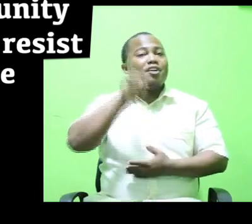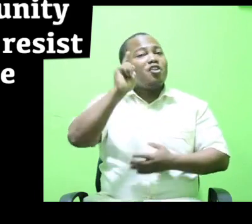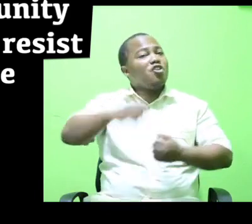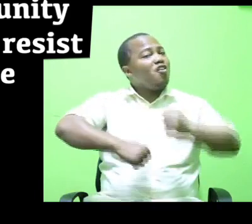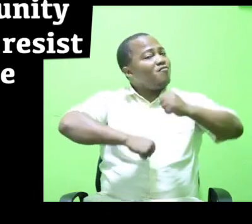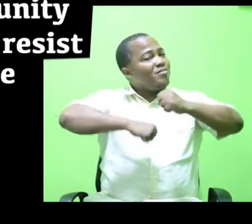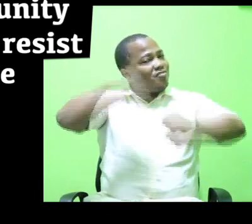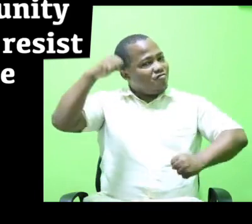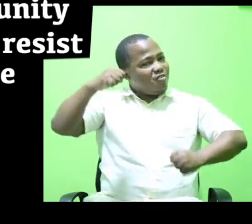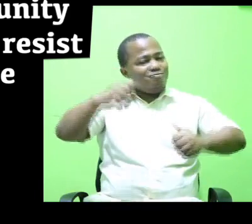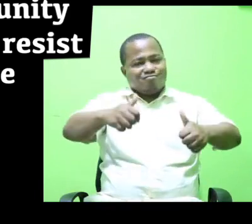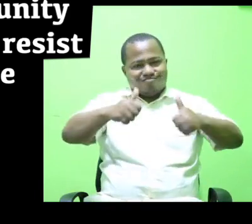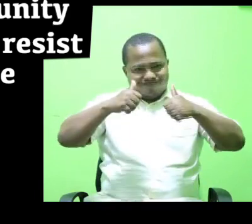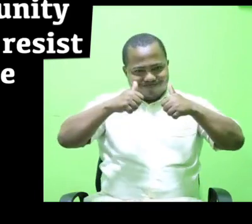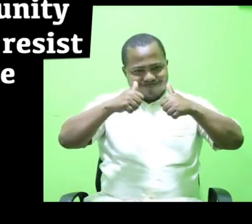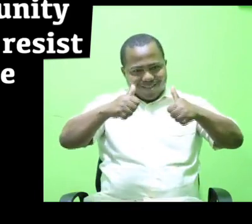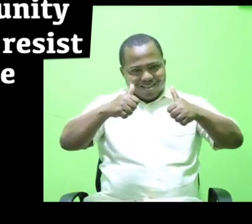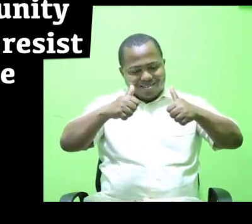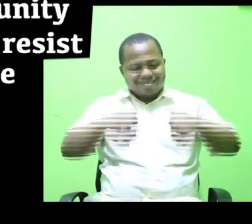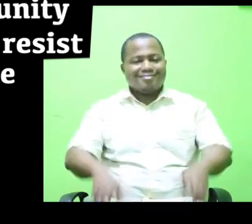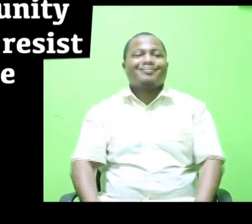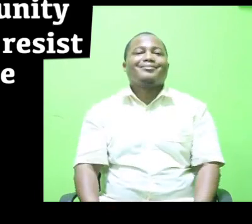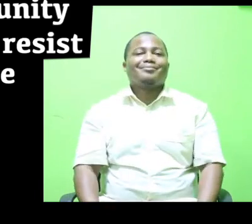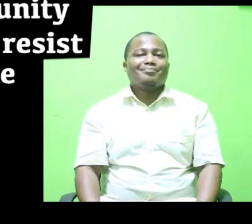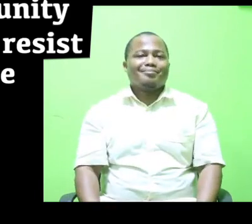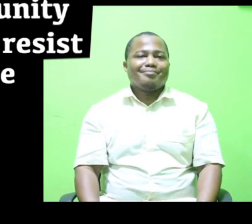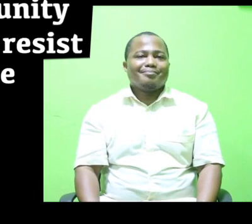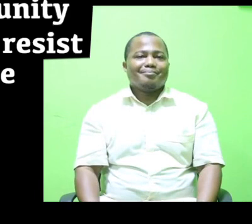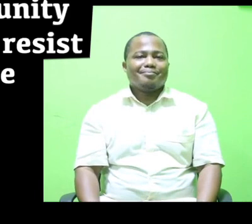you perform well.